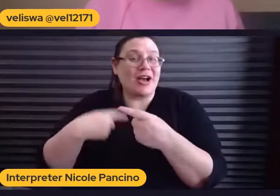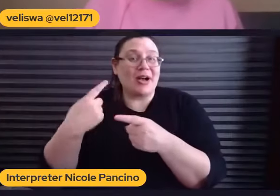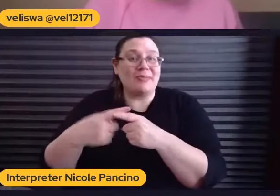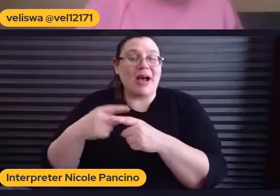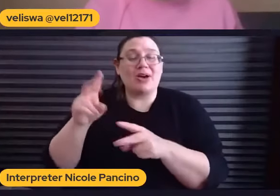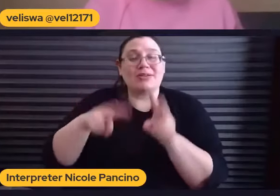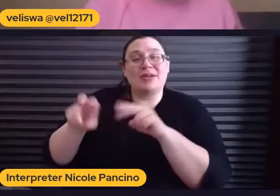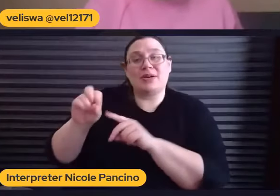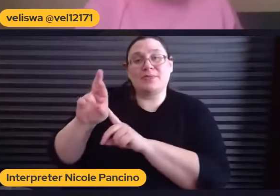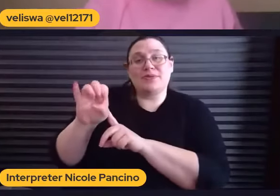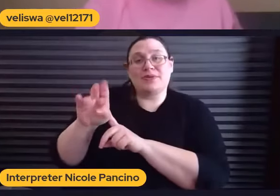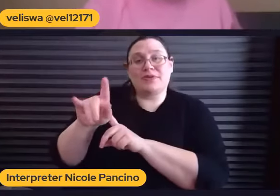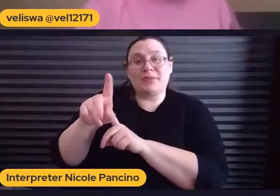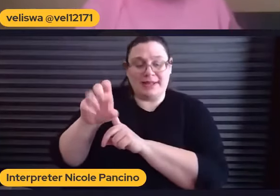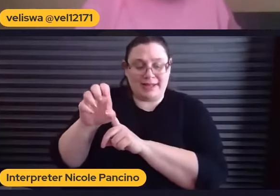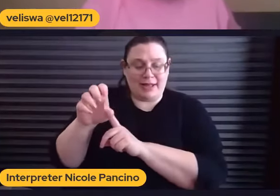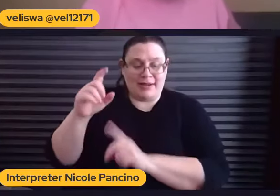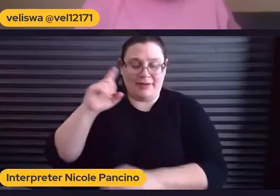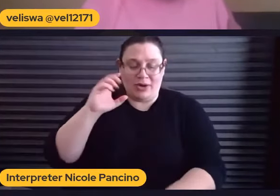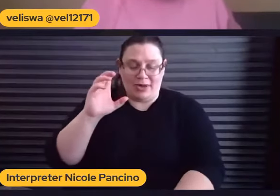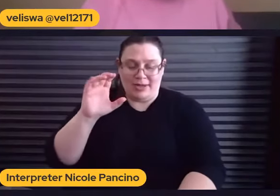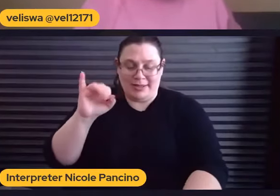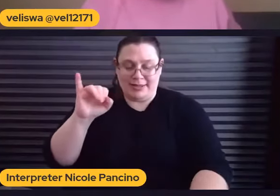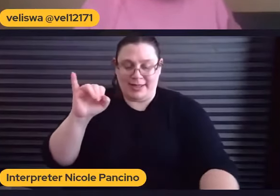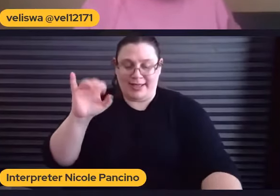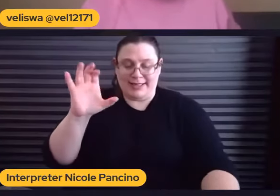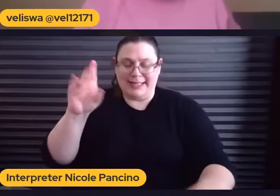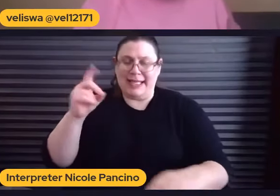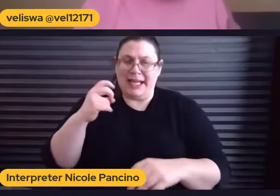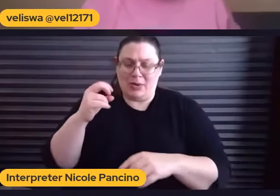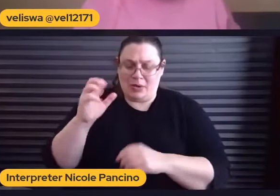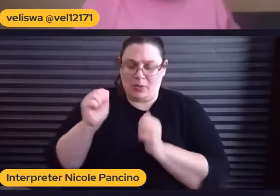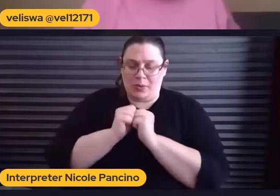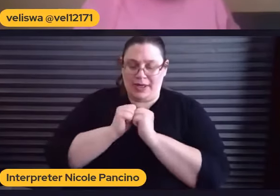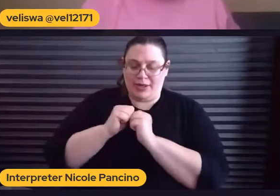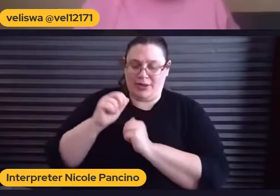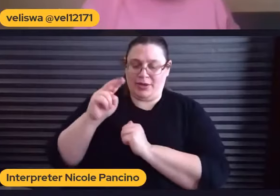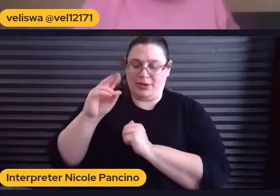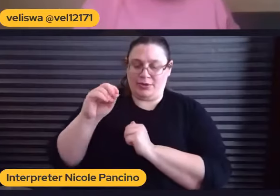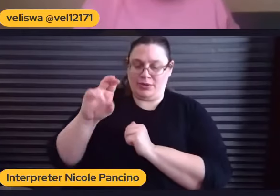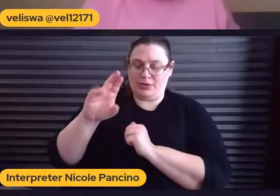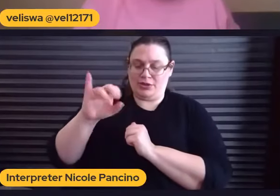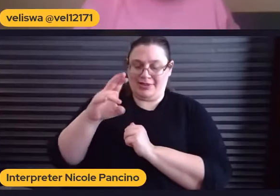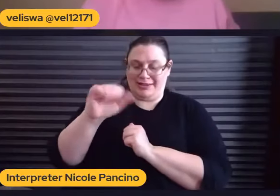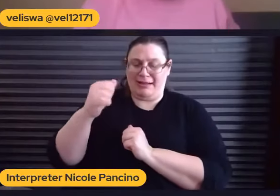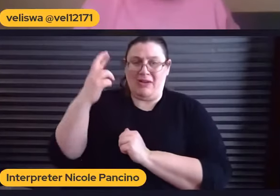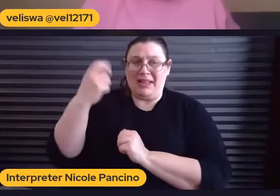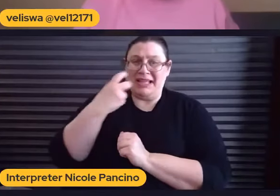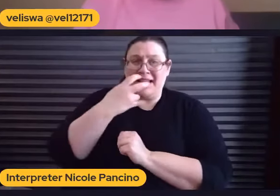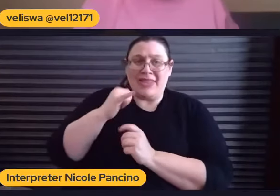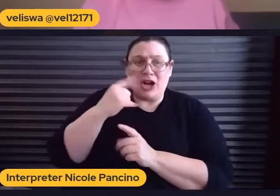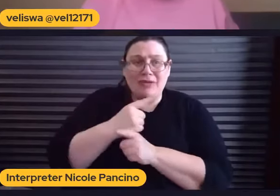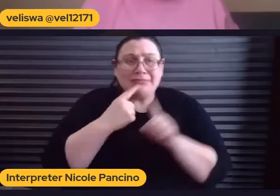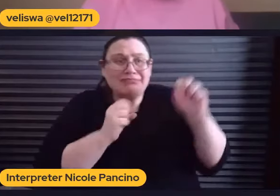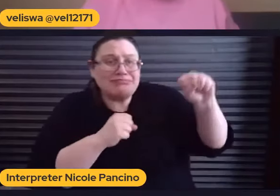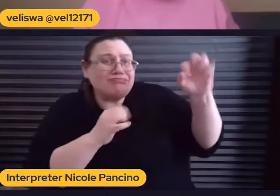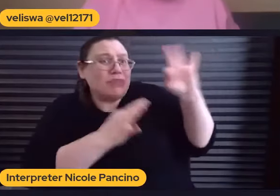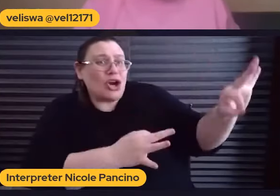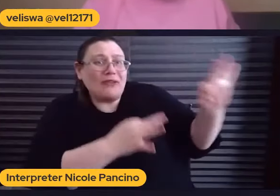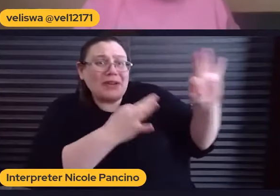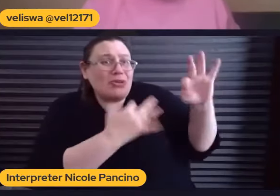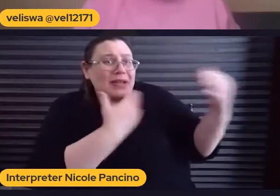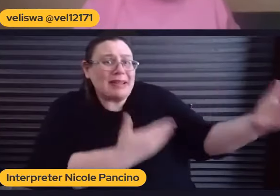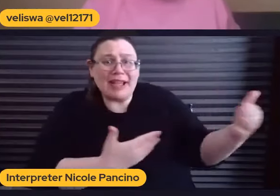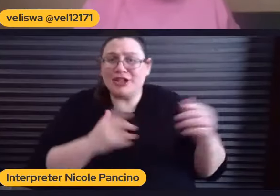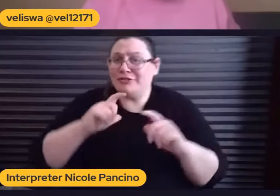observability for CI/CD with Nočnica. I hope I got it right. Oh, you did it just right, Thorsten. Perfect. Thank you so much. So the stage